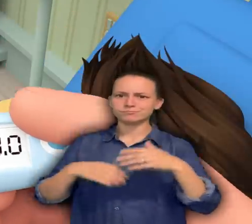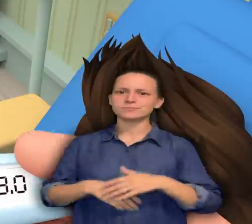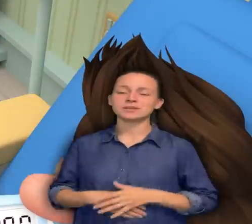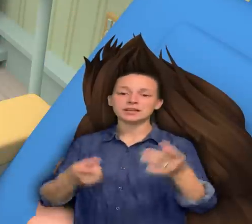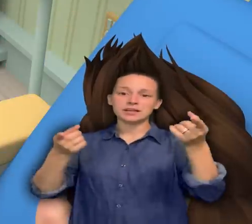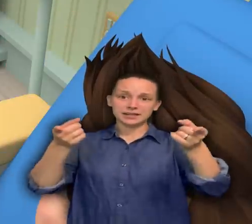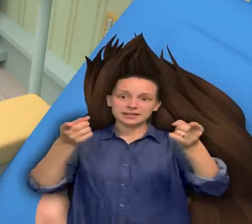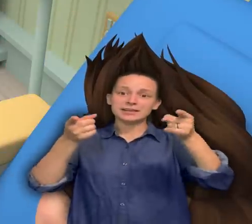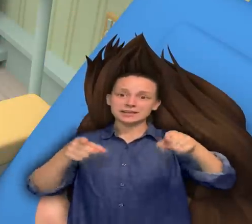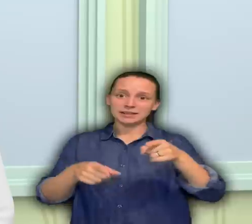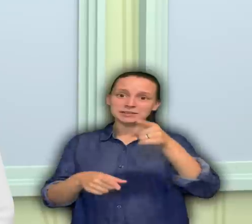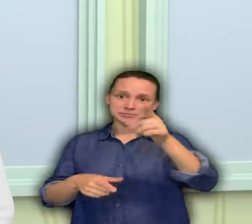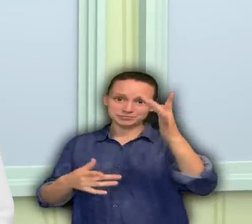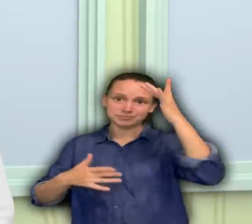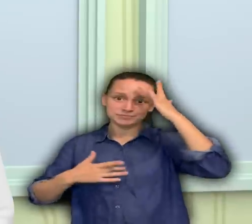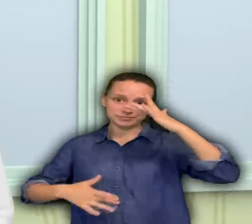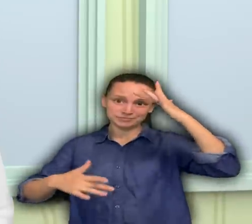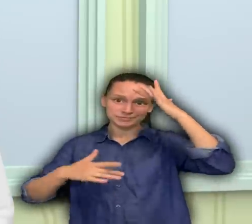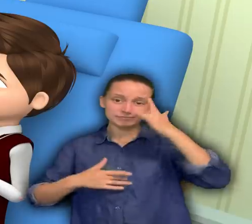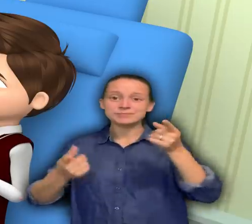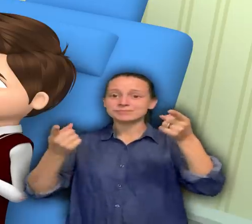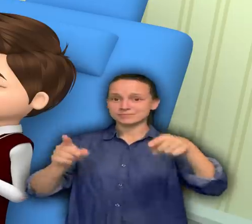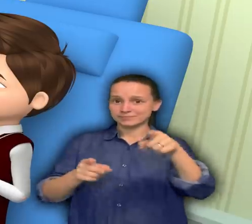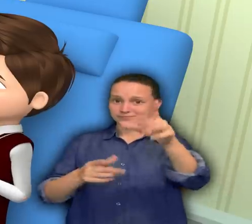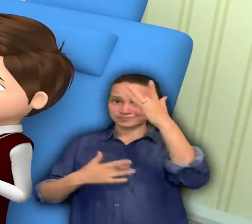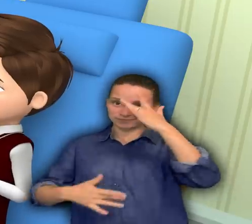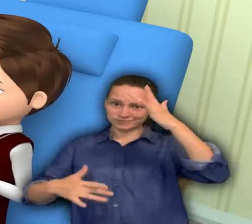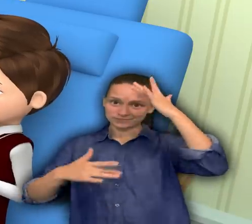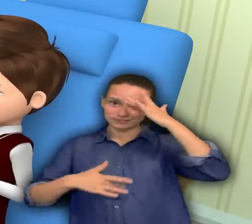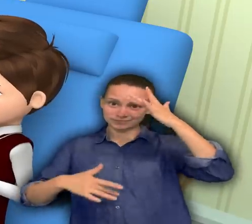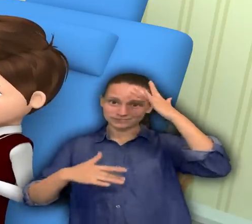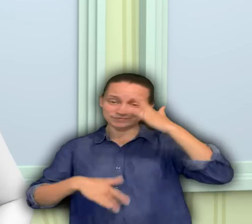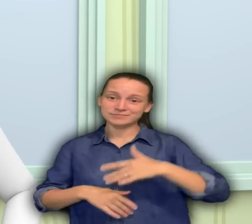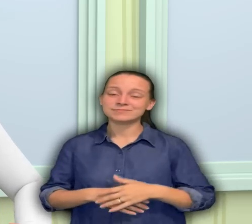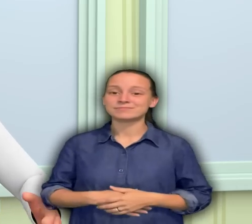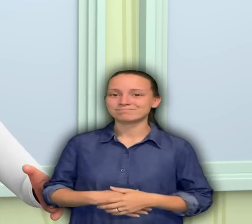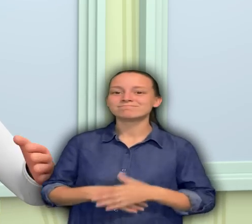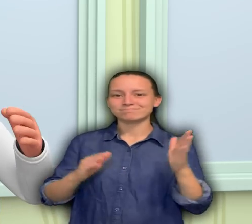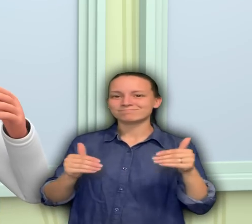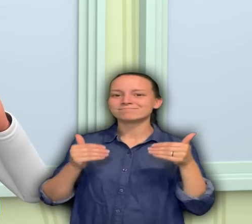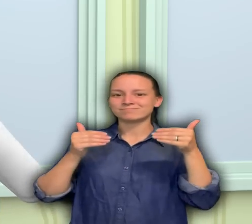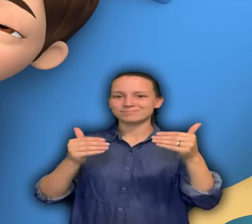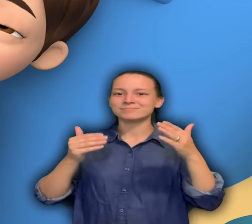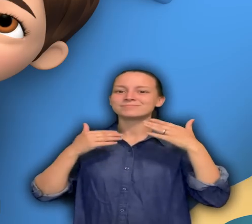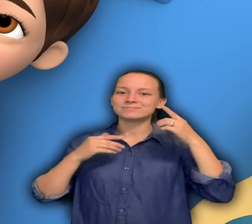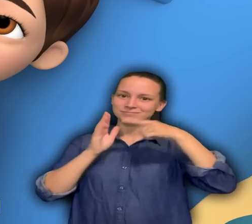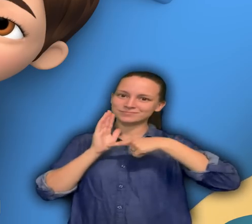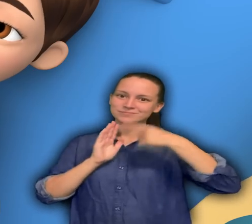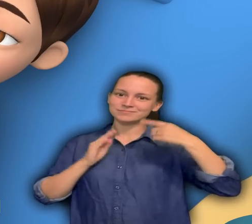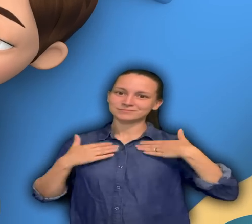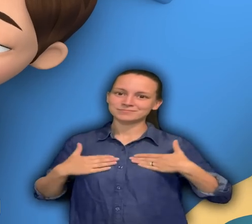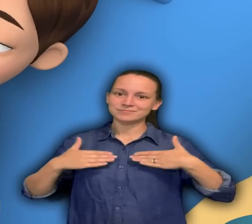that's quite normal when you're feeling ill when you're feeling ill let's check